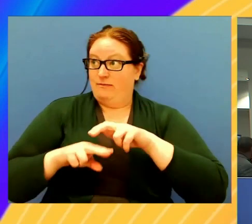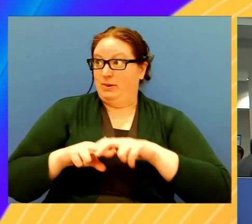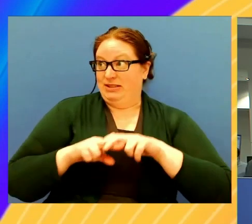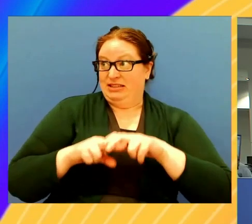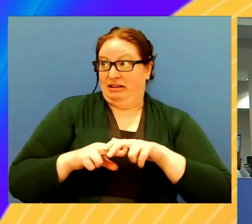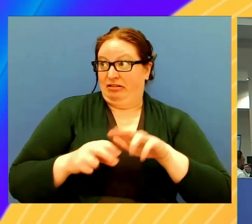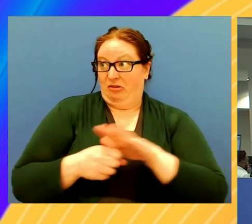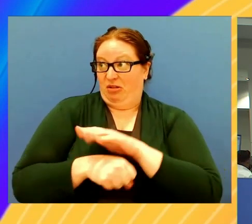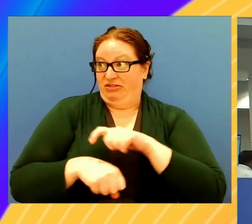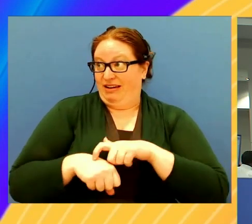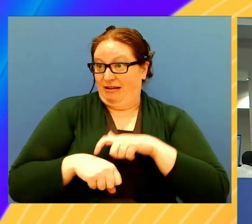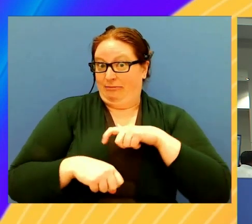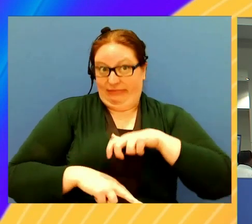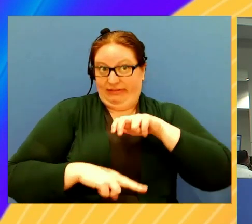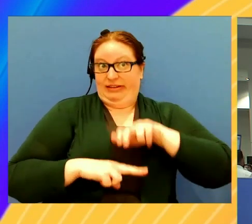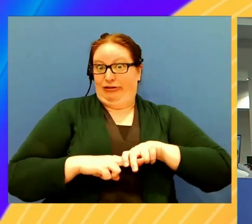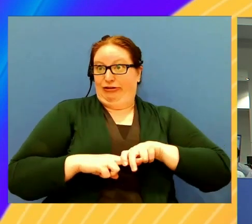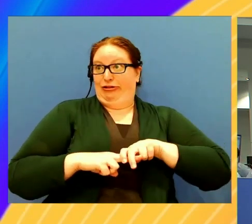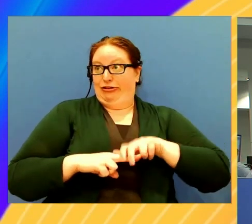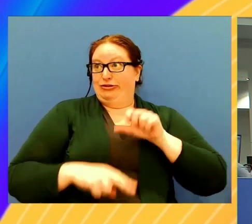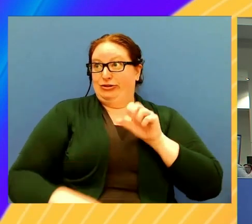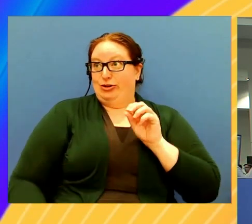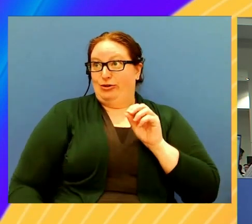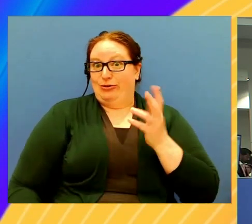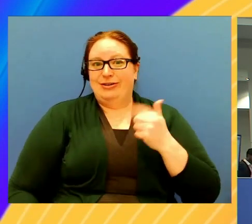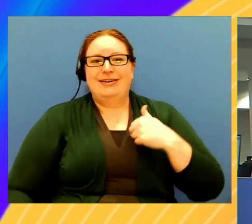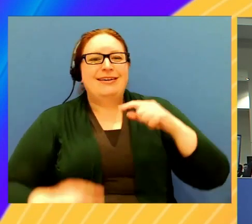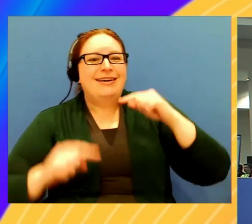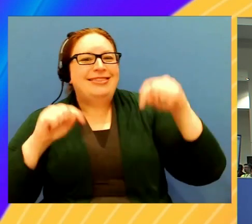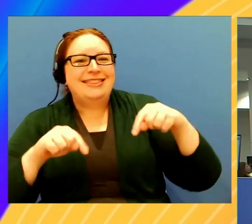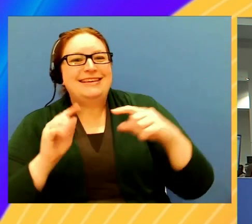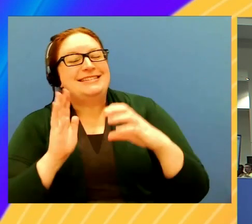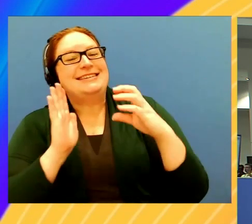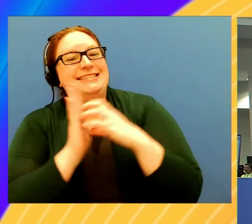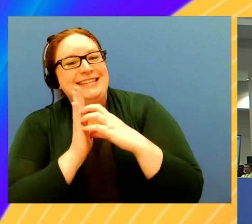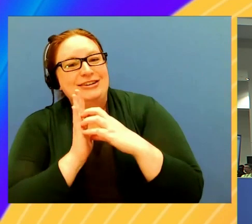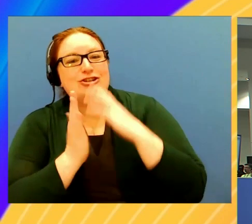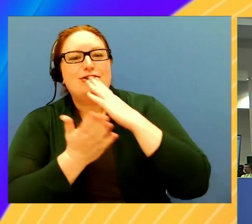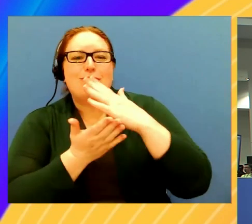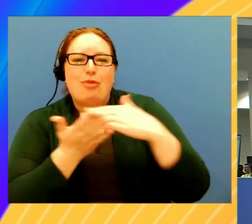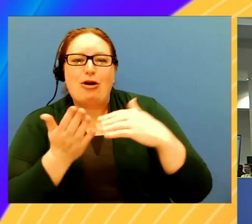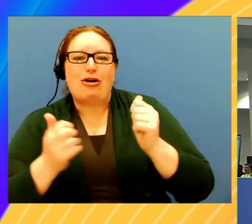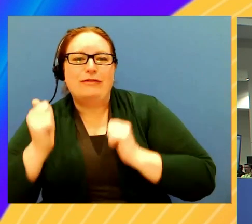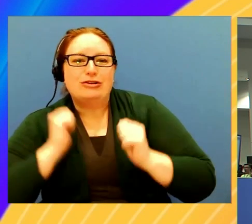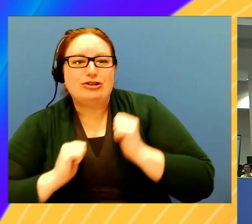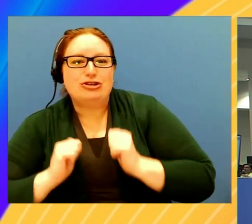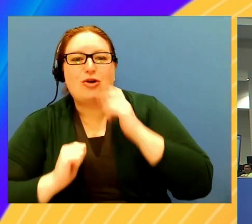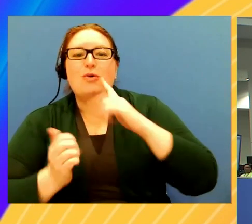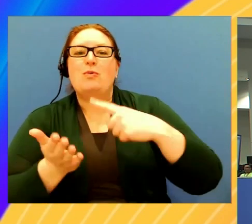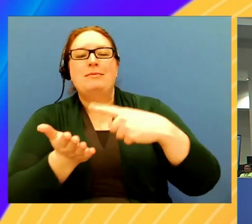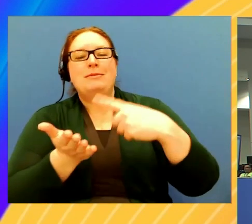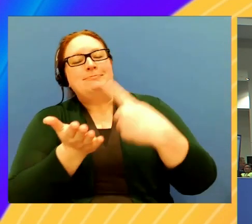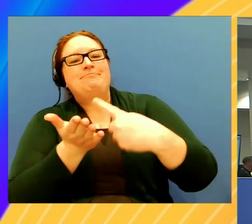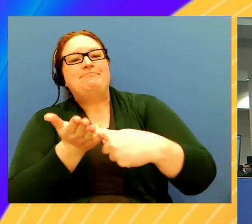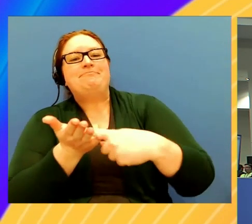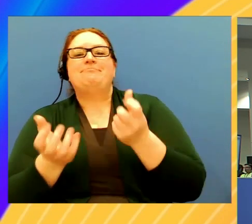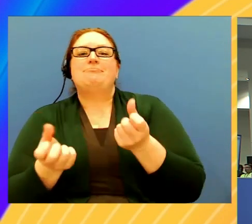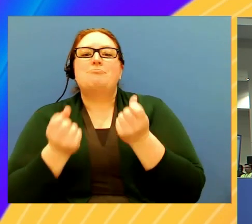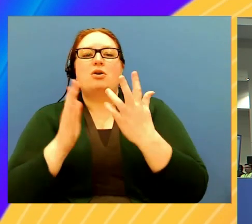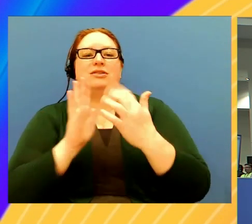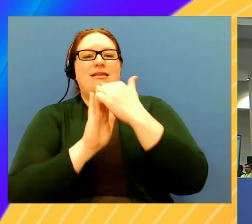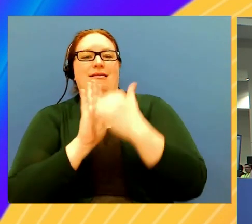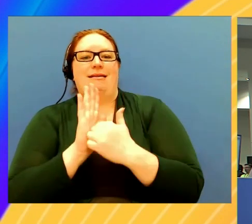so. So in this episode or section or part of the show, we're going to be talking about a